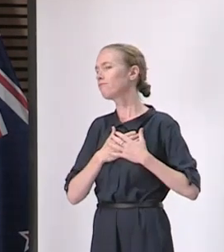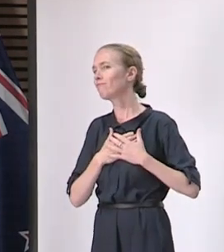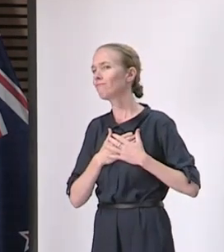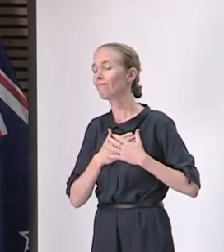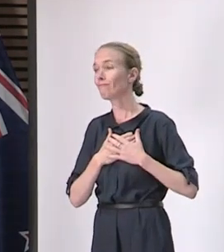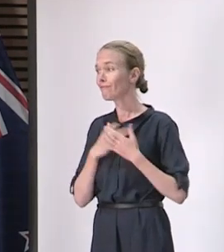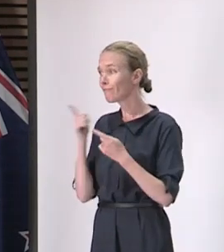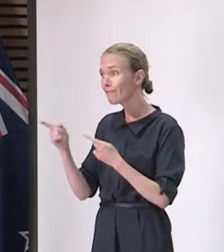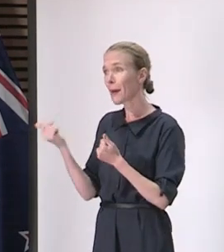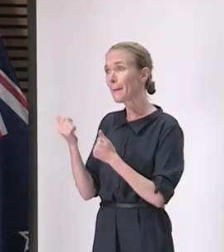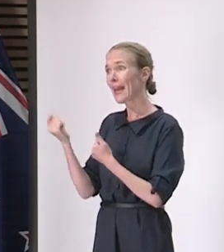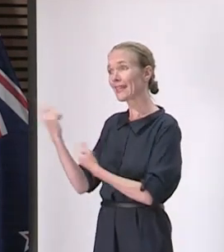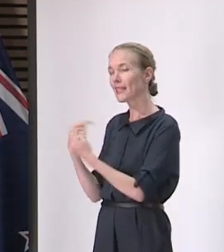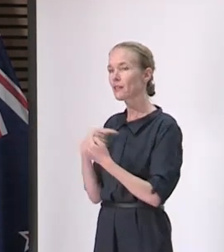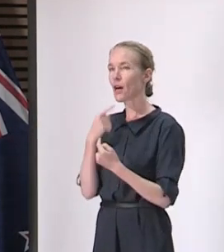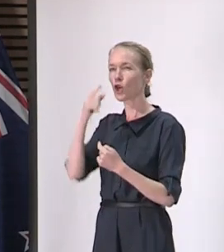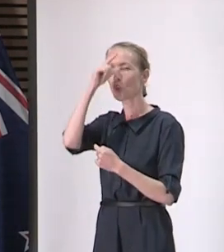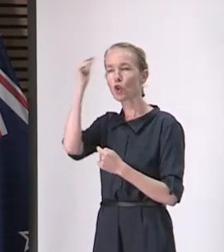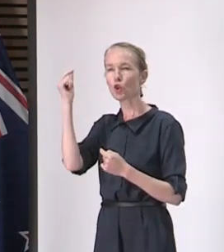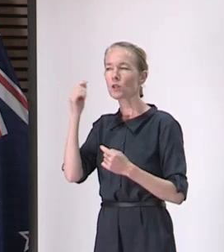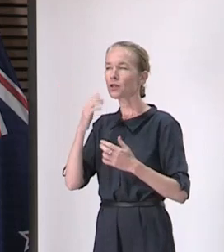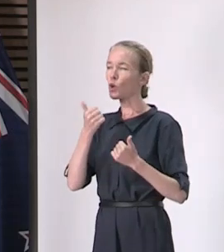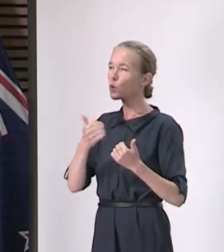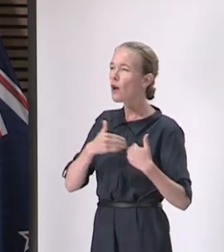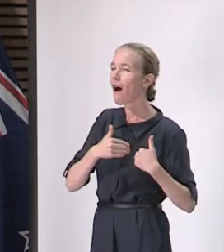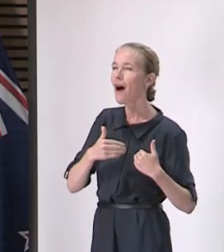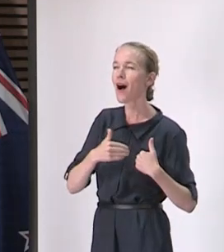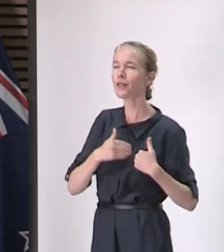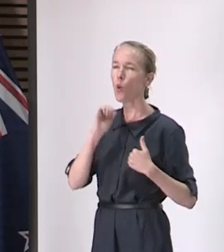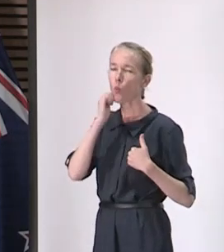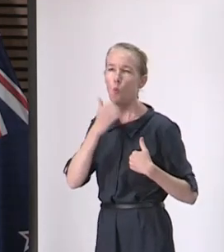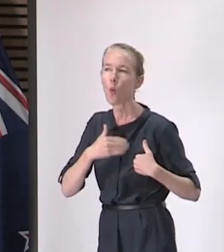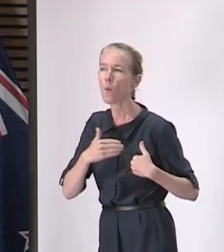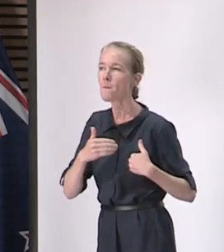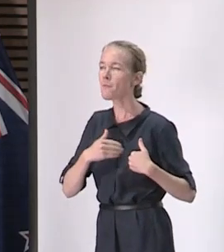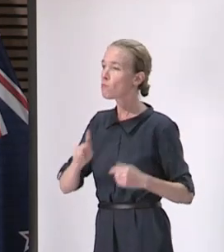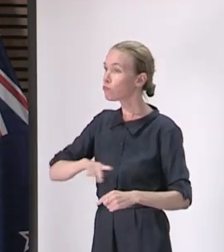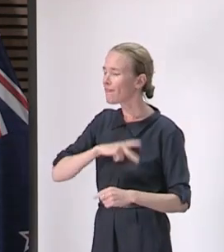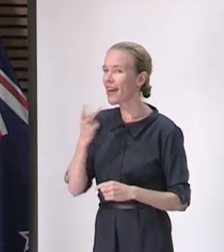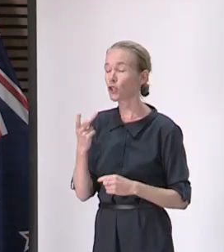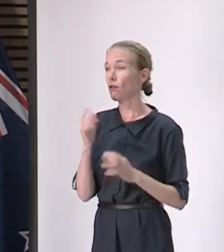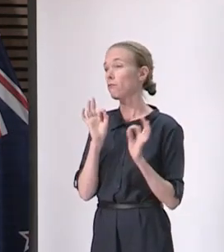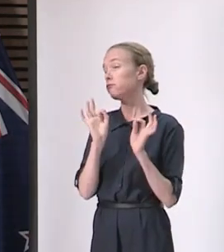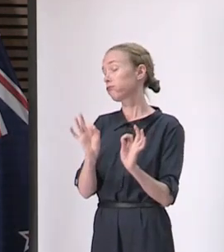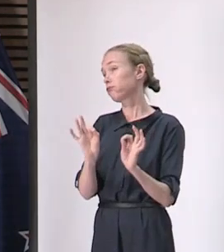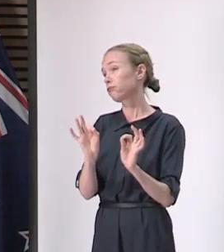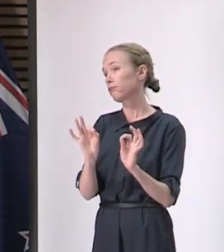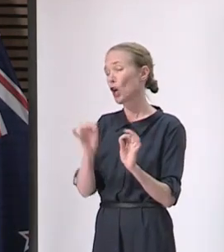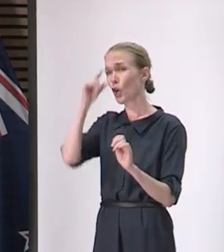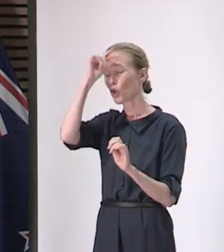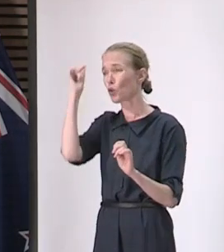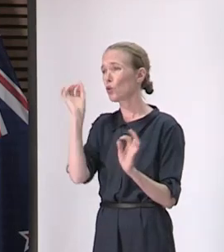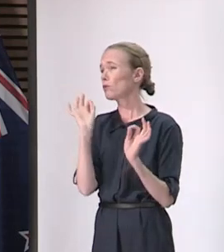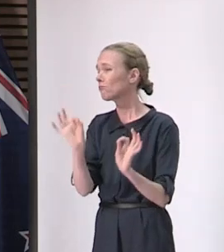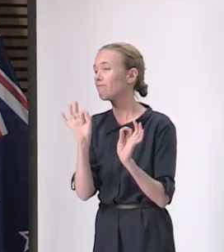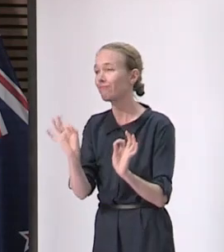how professional, how supportive our nursing workforce and our clinical workforce are within our public